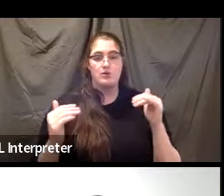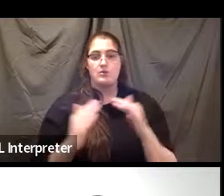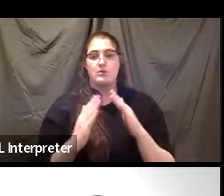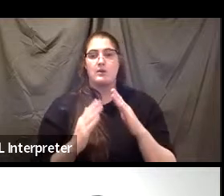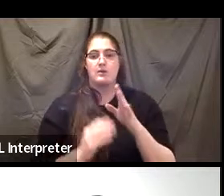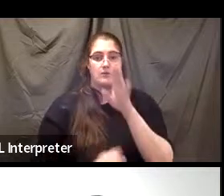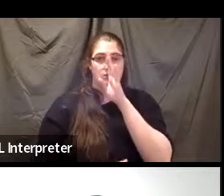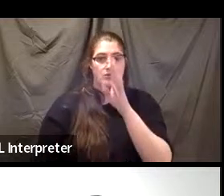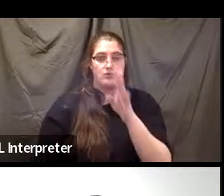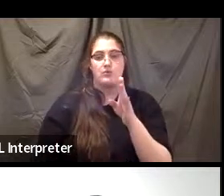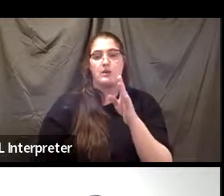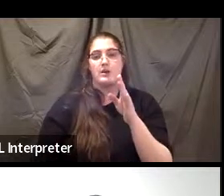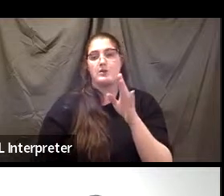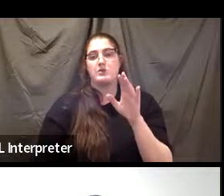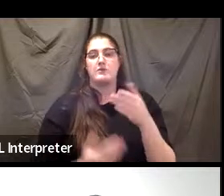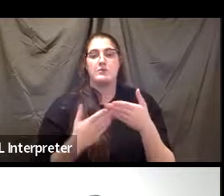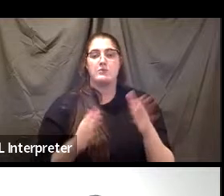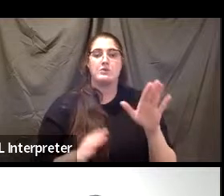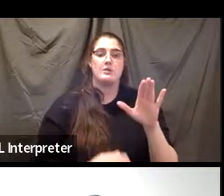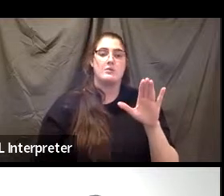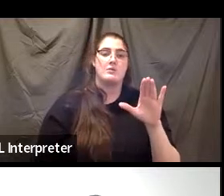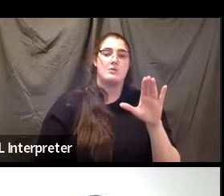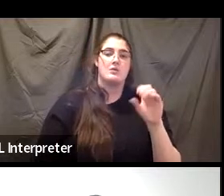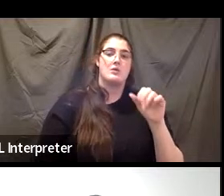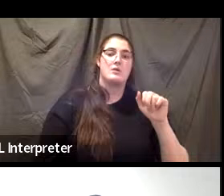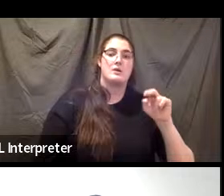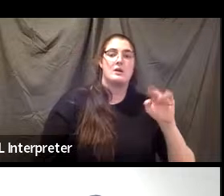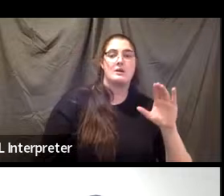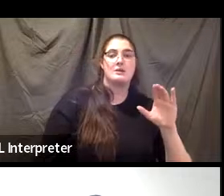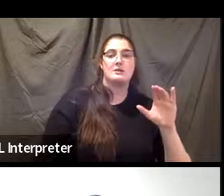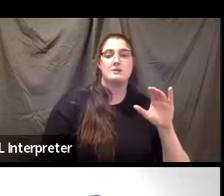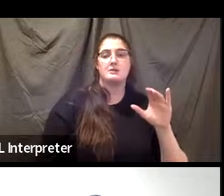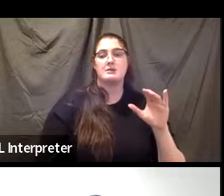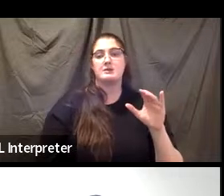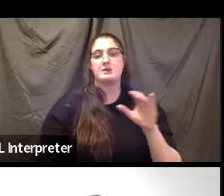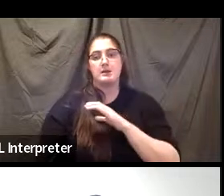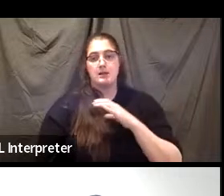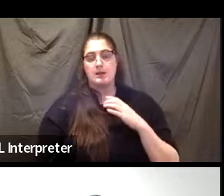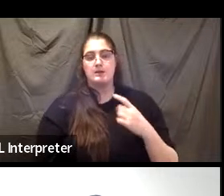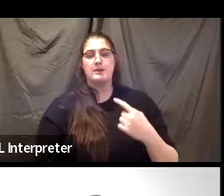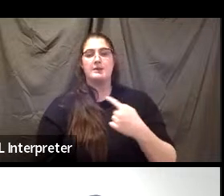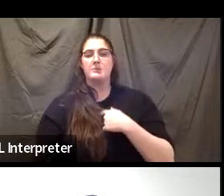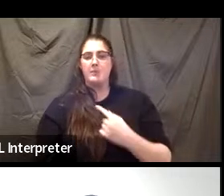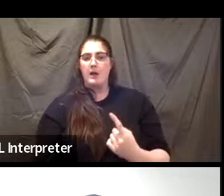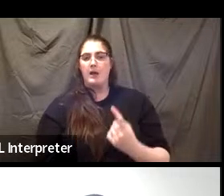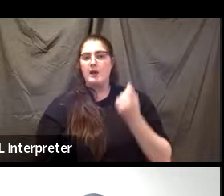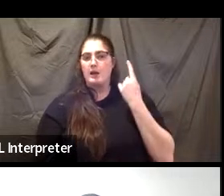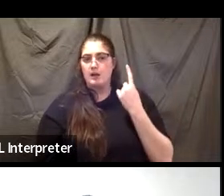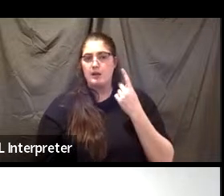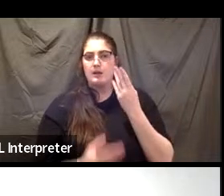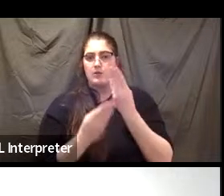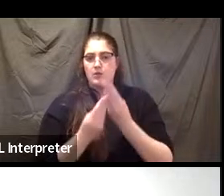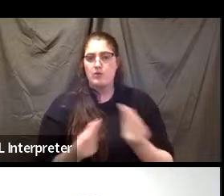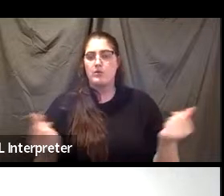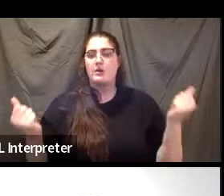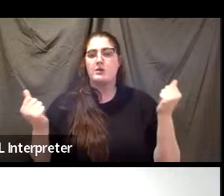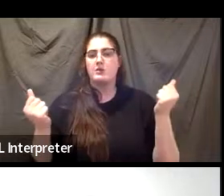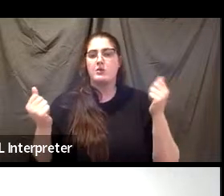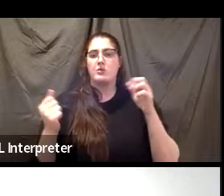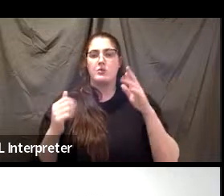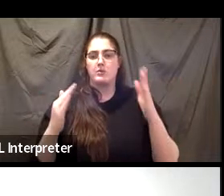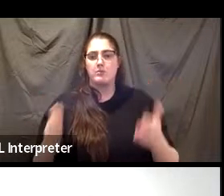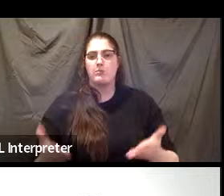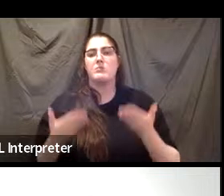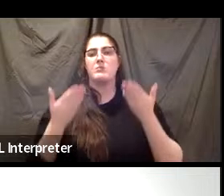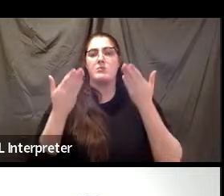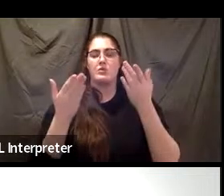General Counsel, OANC General Counsel Victor. It is my contention that the resolution or proposal that